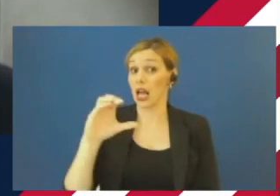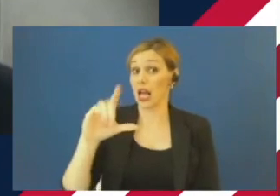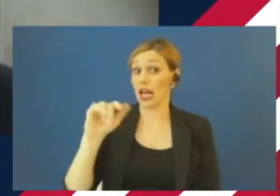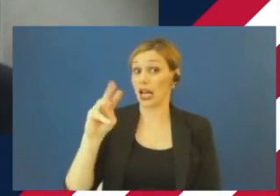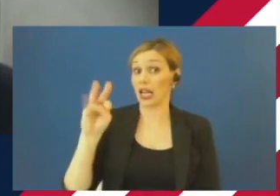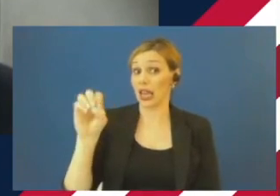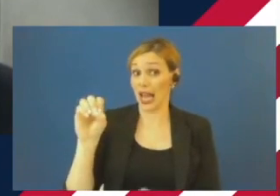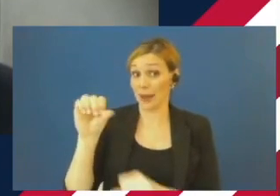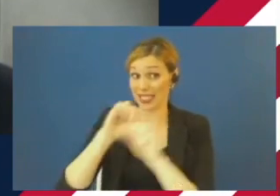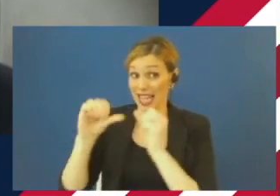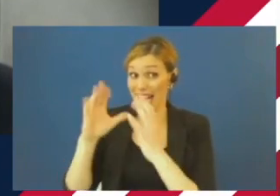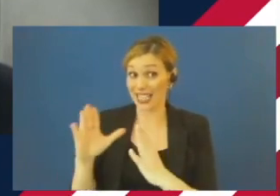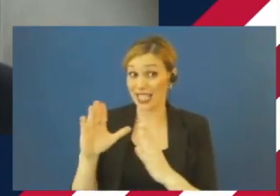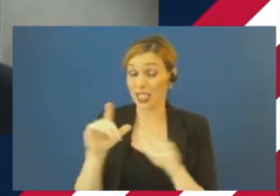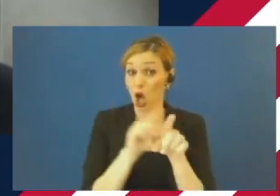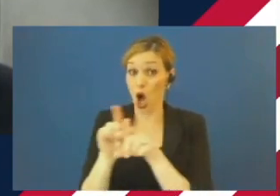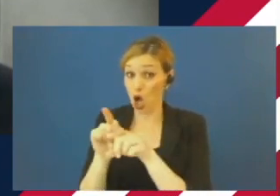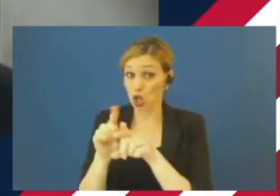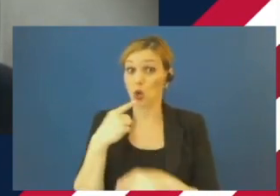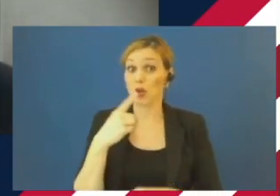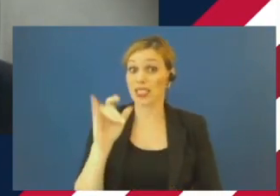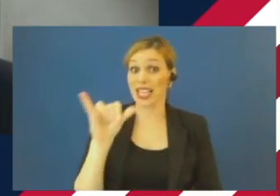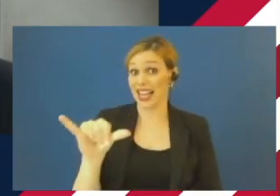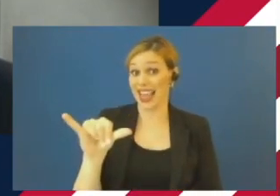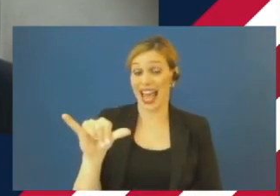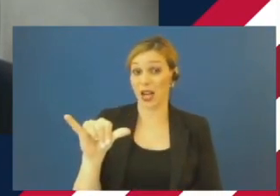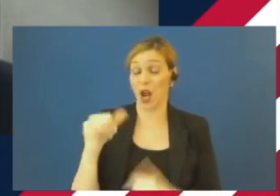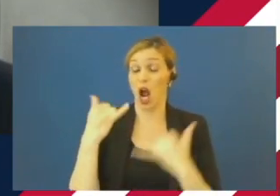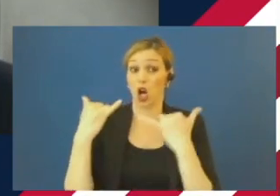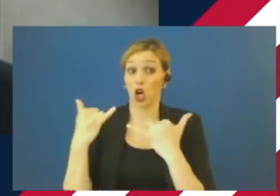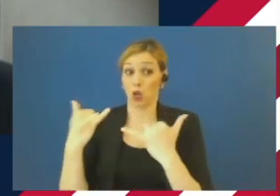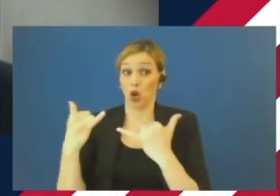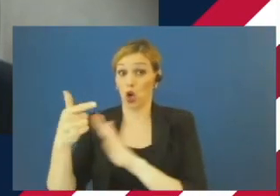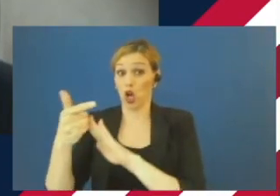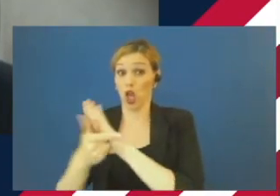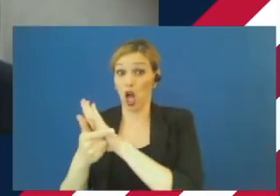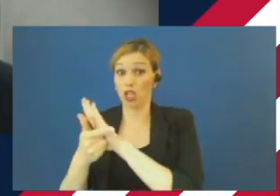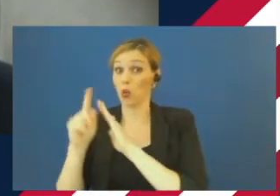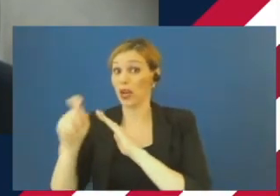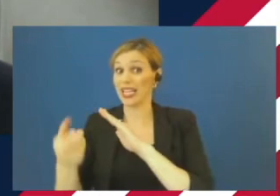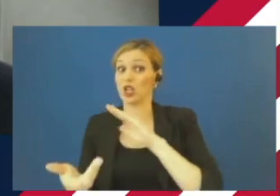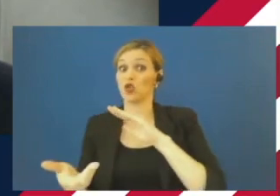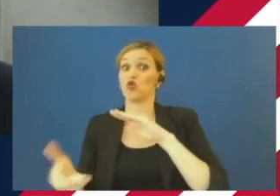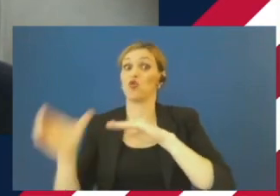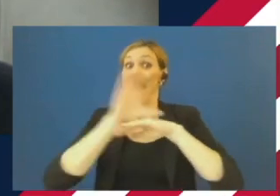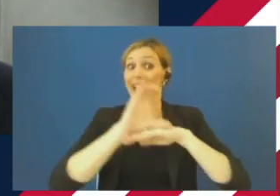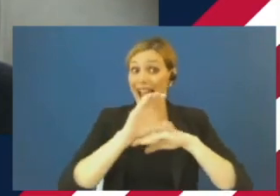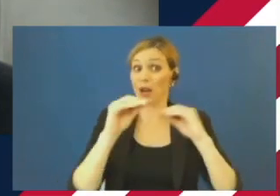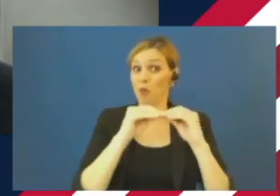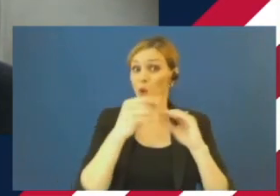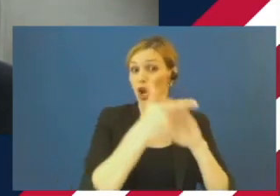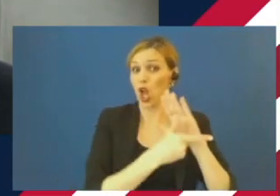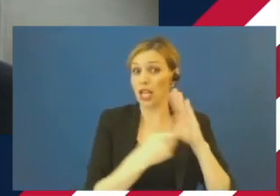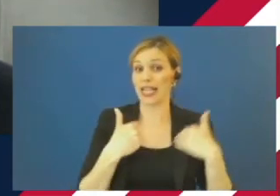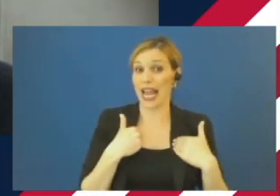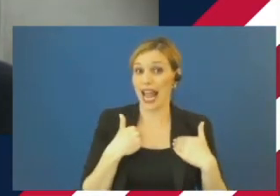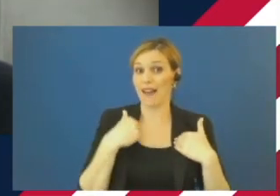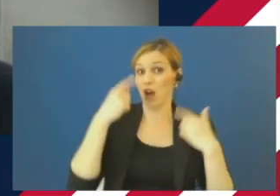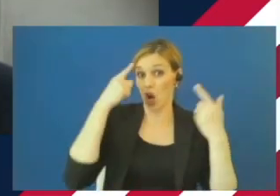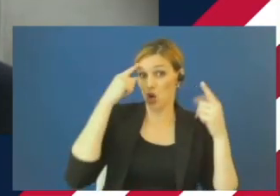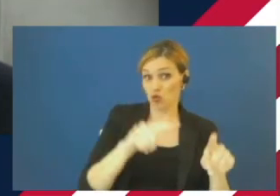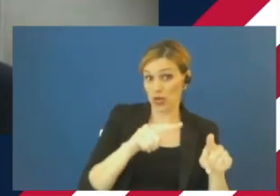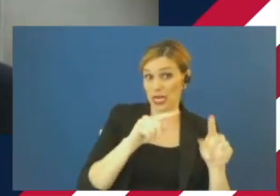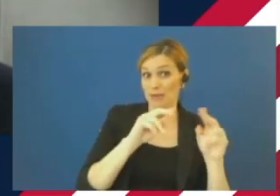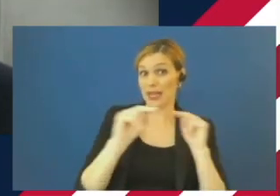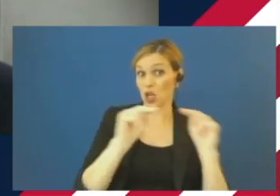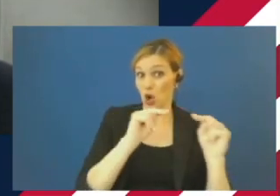go beyond the enforcement of existing regulations and implement a massive federal investment through a Green New Deal that includes full environmental